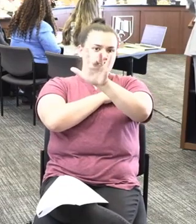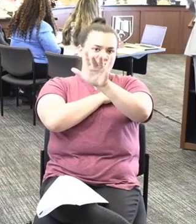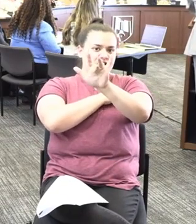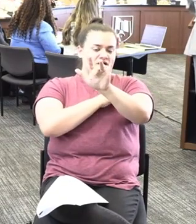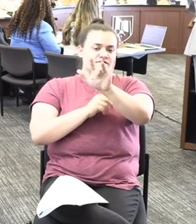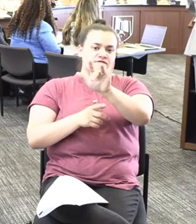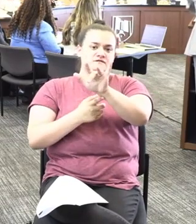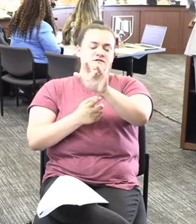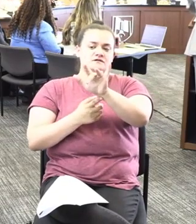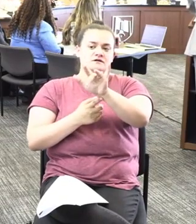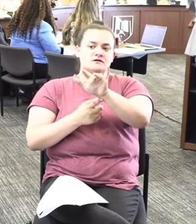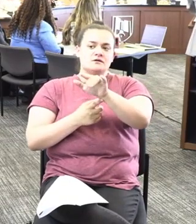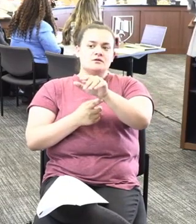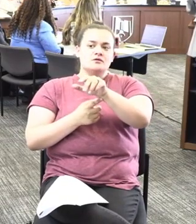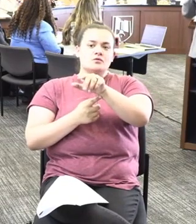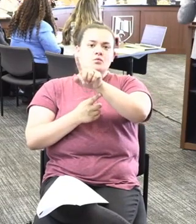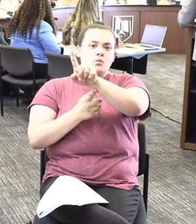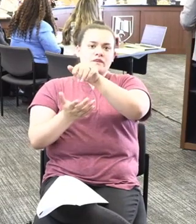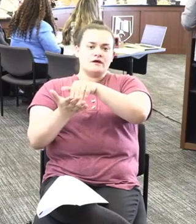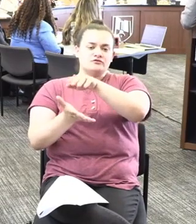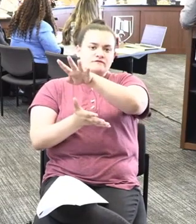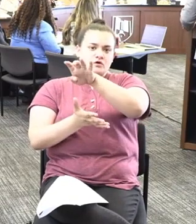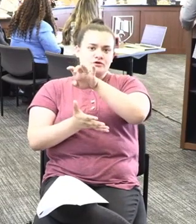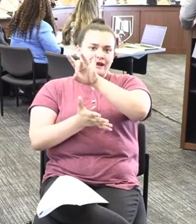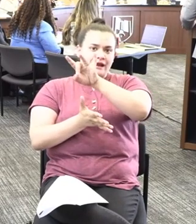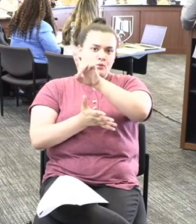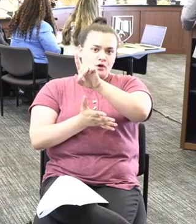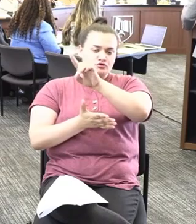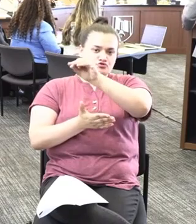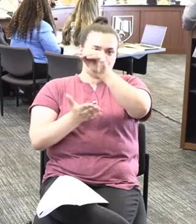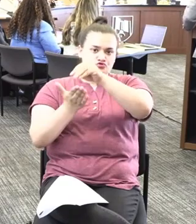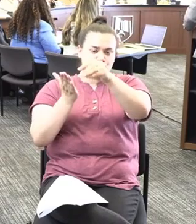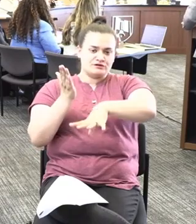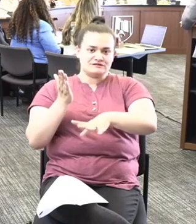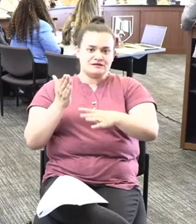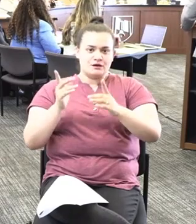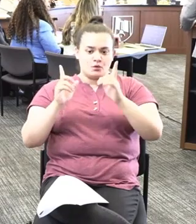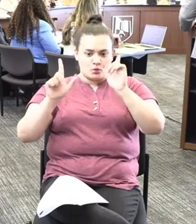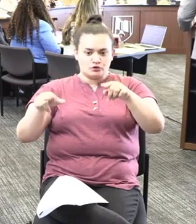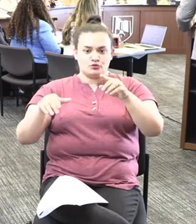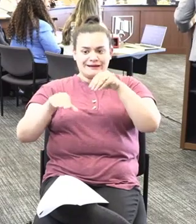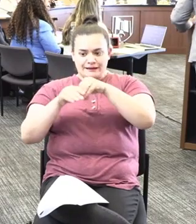2025, 1,481 students attended in person or online advising,